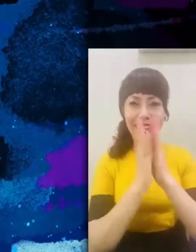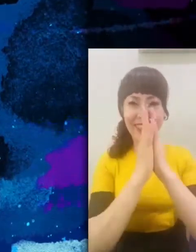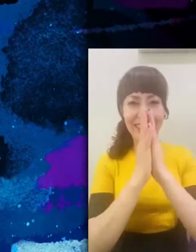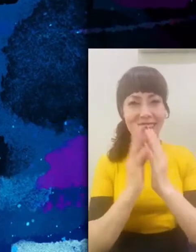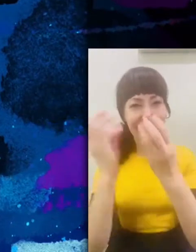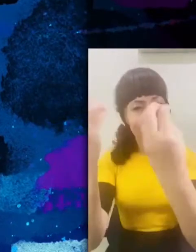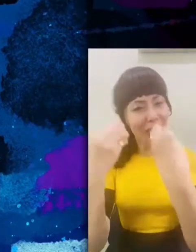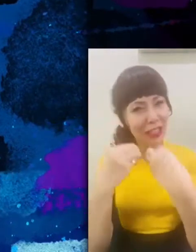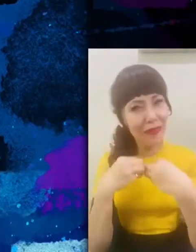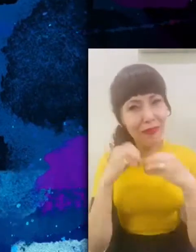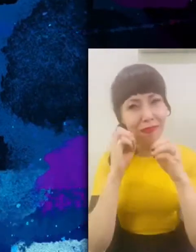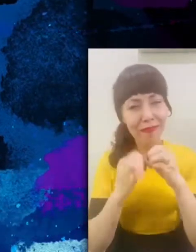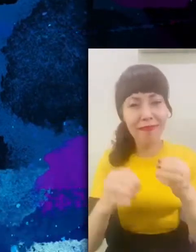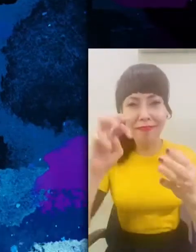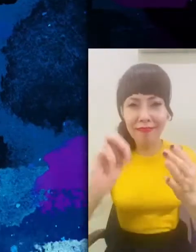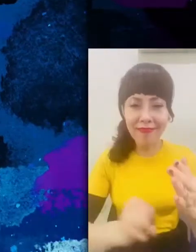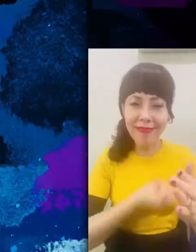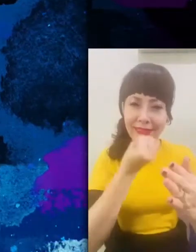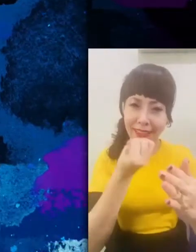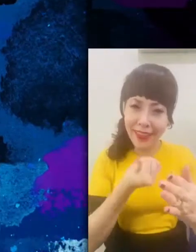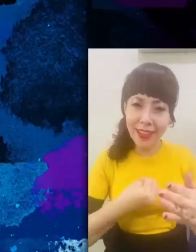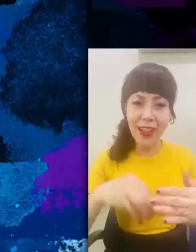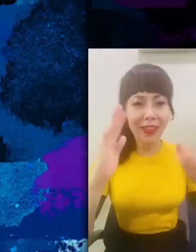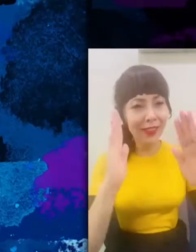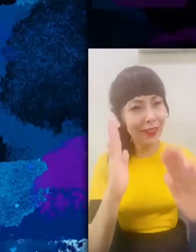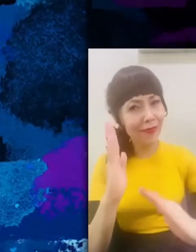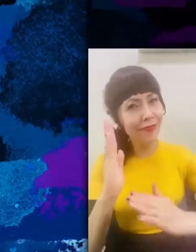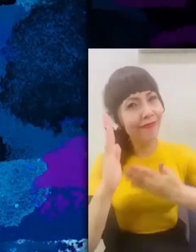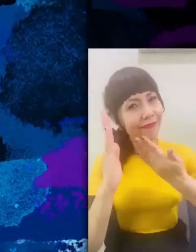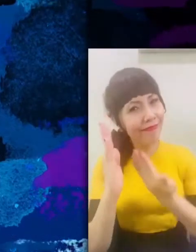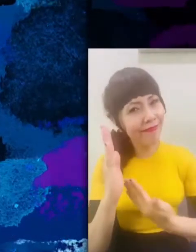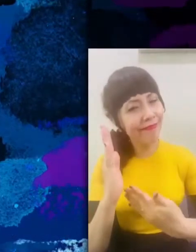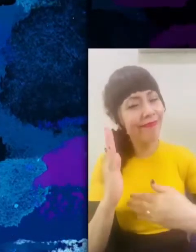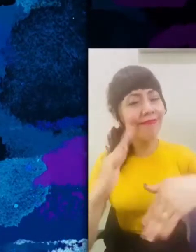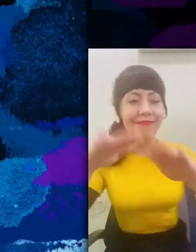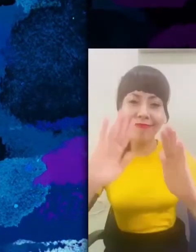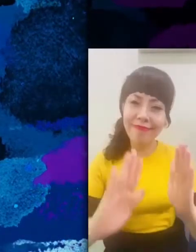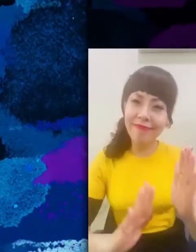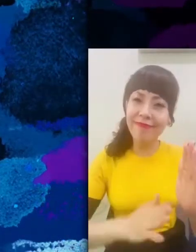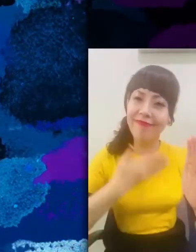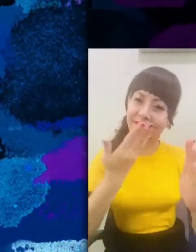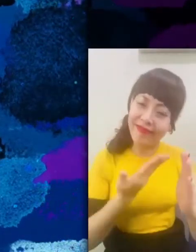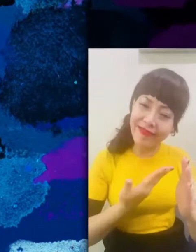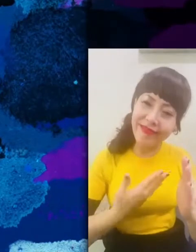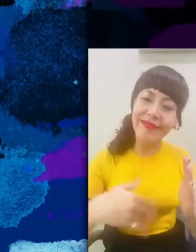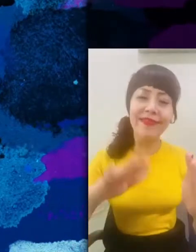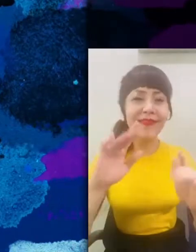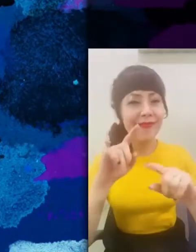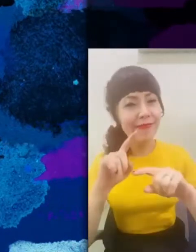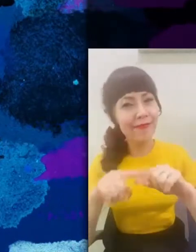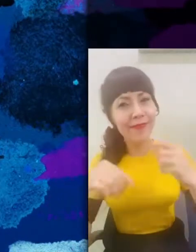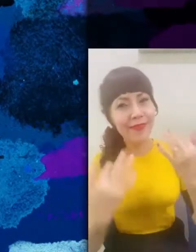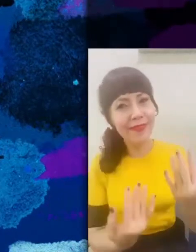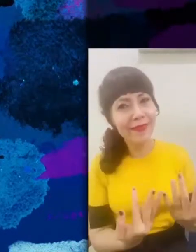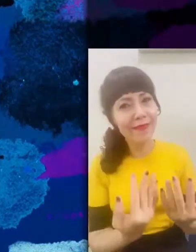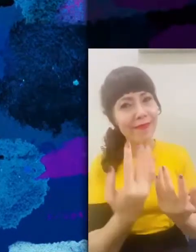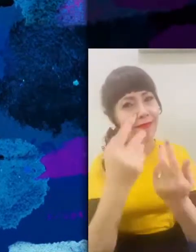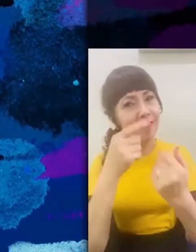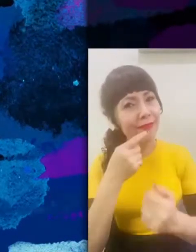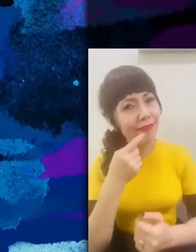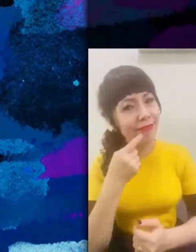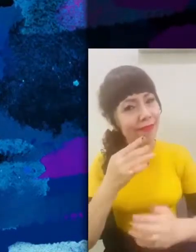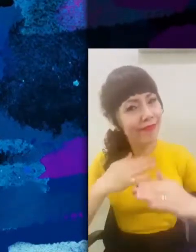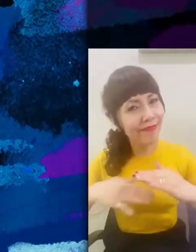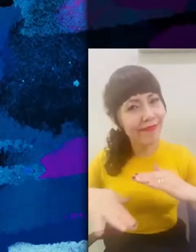praise. Teach me some of your sonnet, sung by flaming